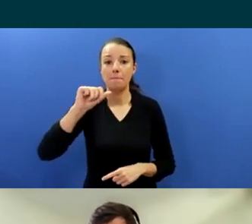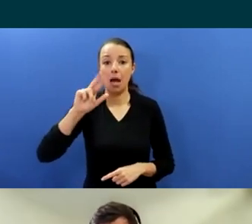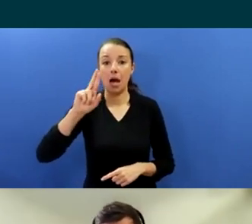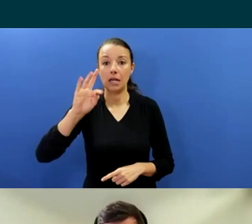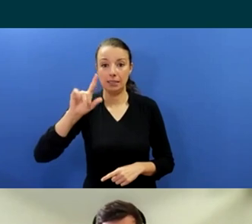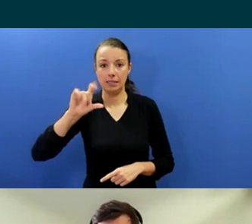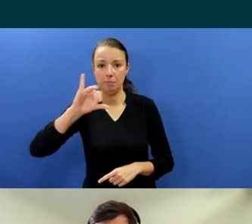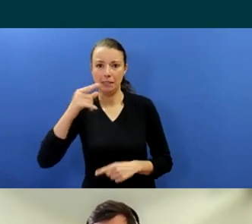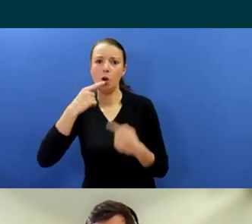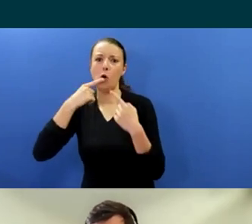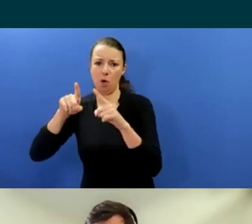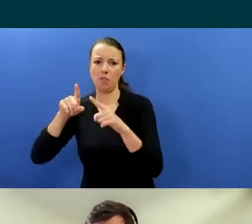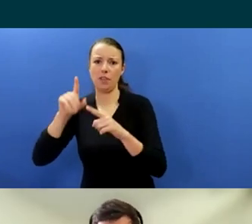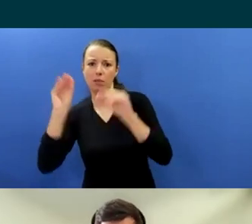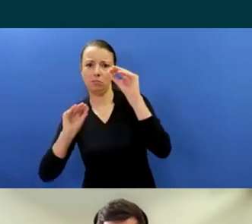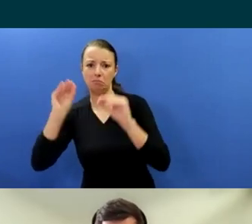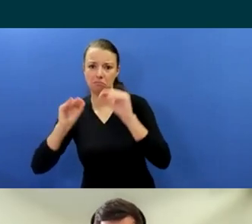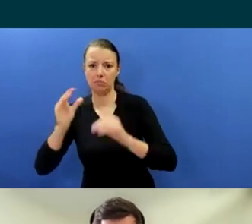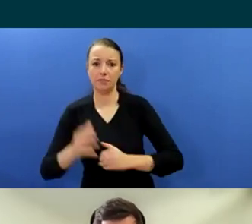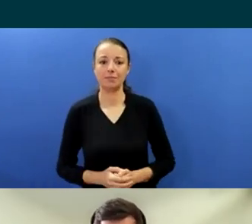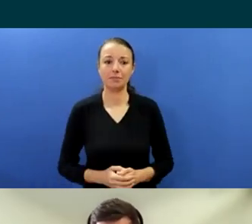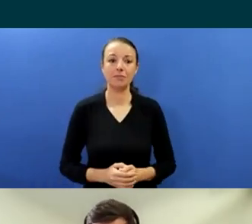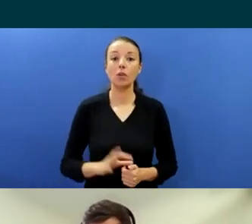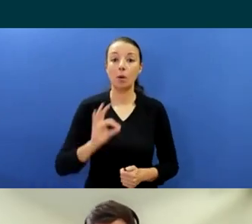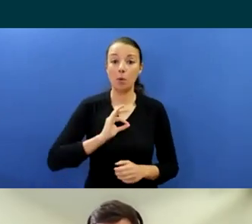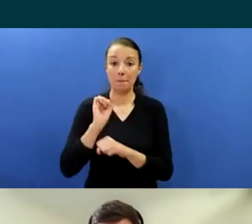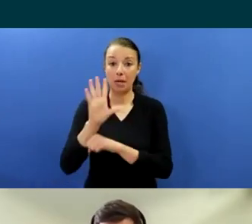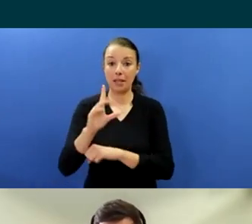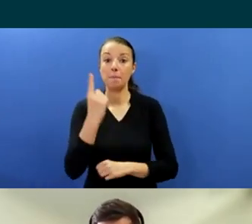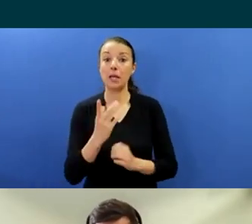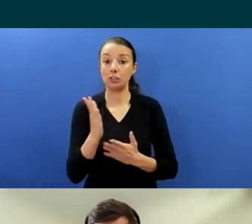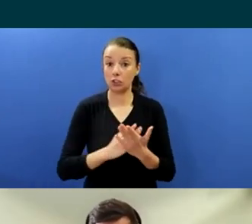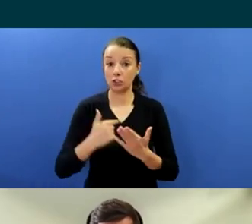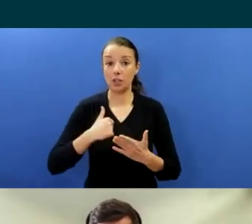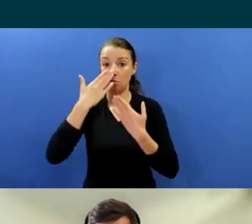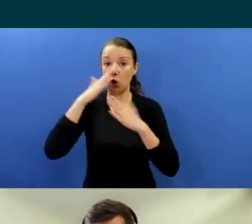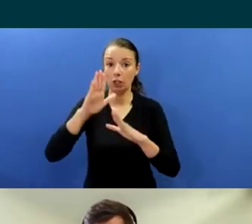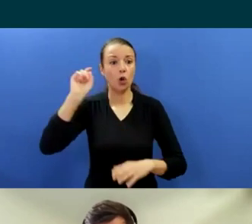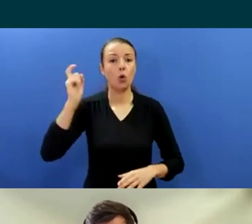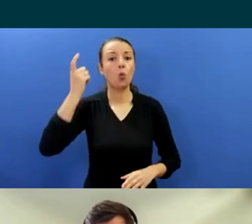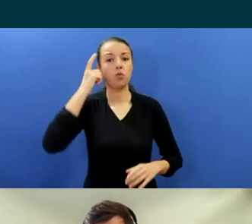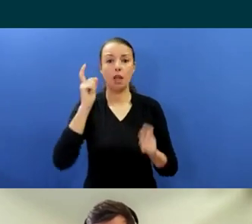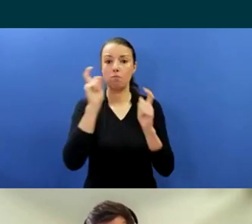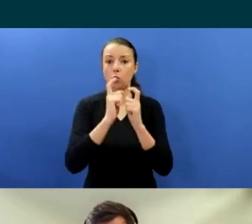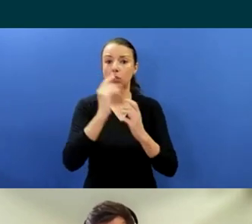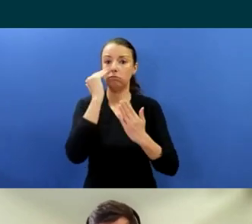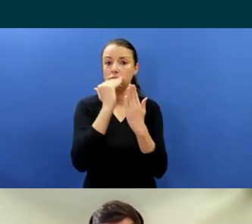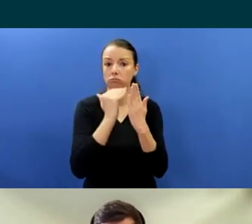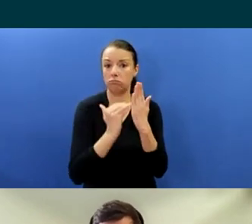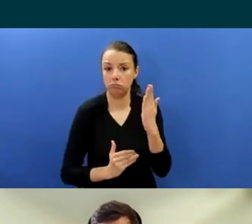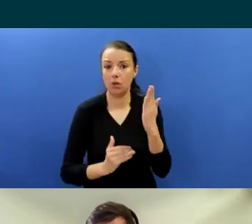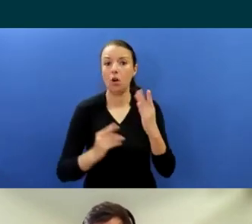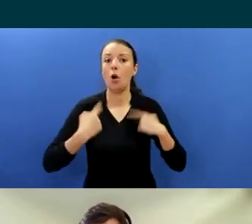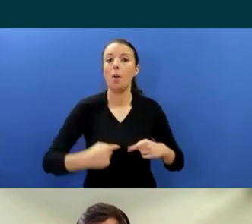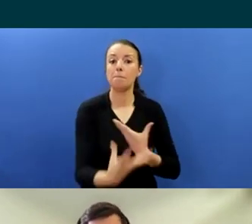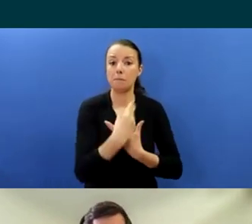a first part where I will present some general points about participation in the city of Zurich. And then in the second